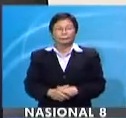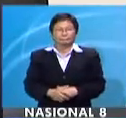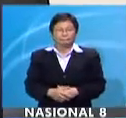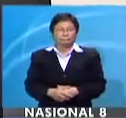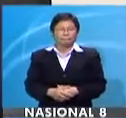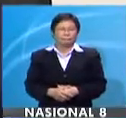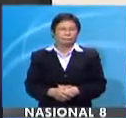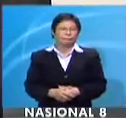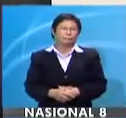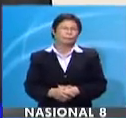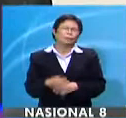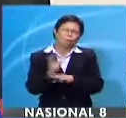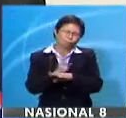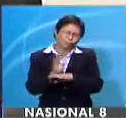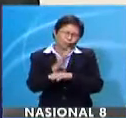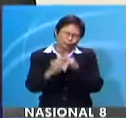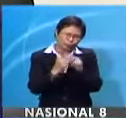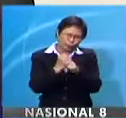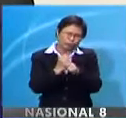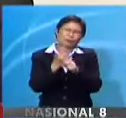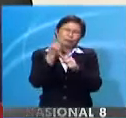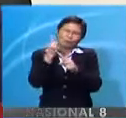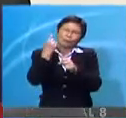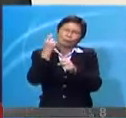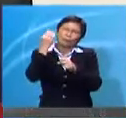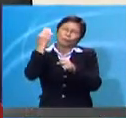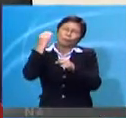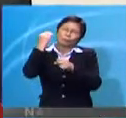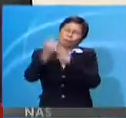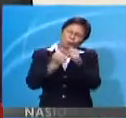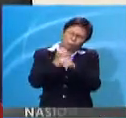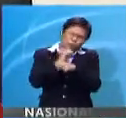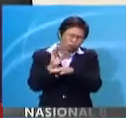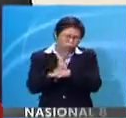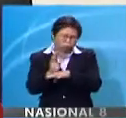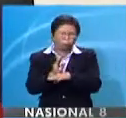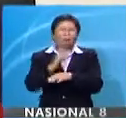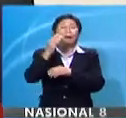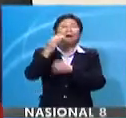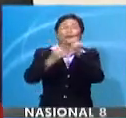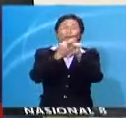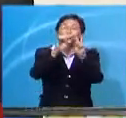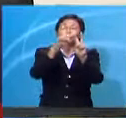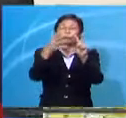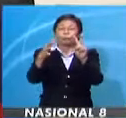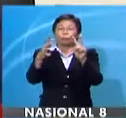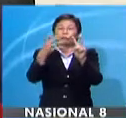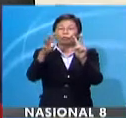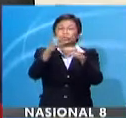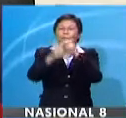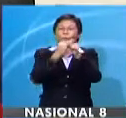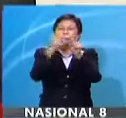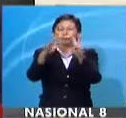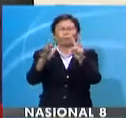It's been a busy year, I mean the last couple of years, last year and this year, and insyaAllah by beginning of